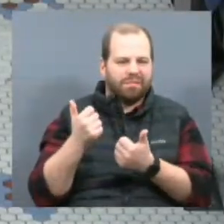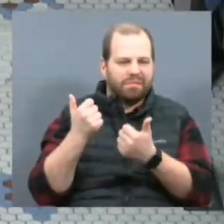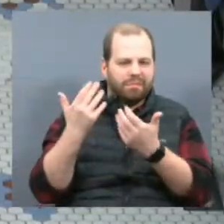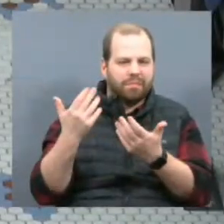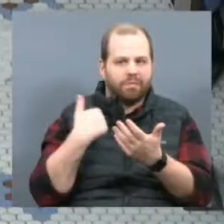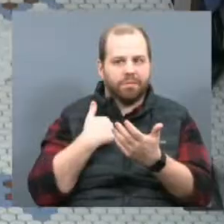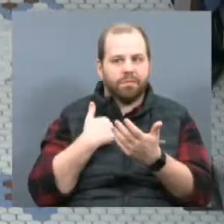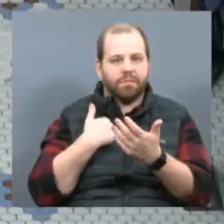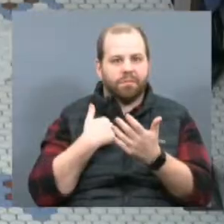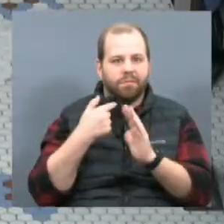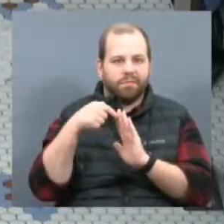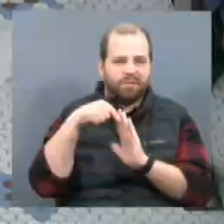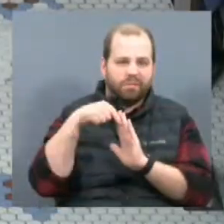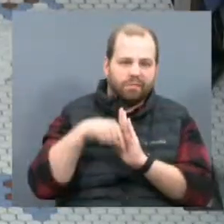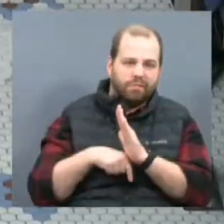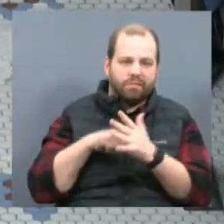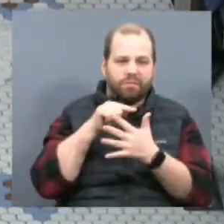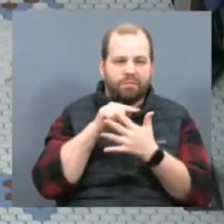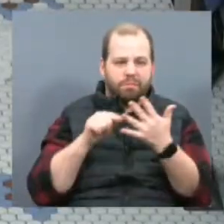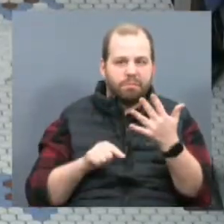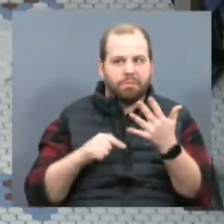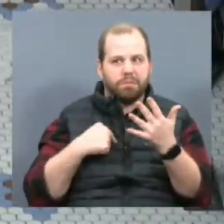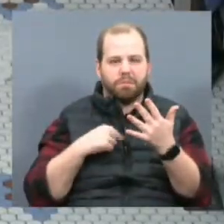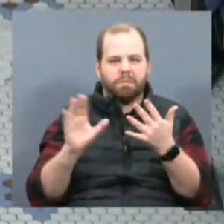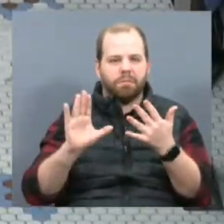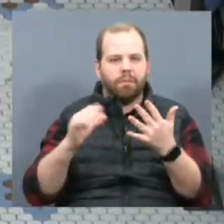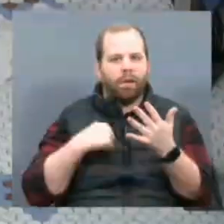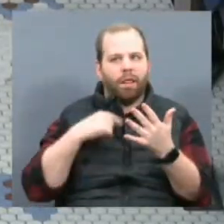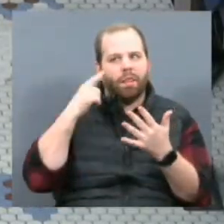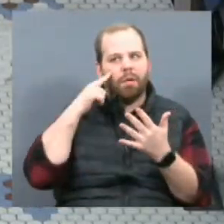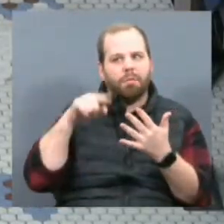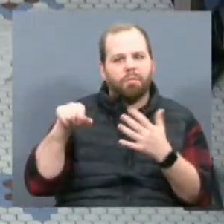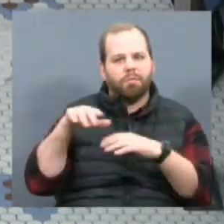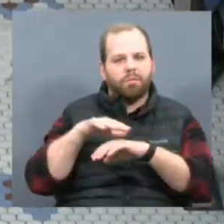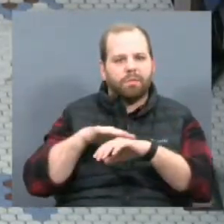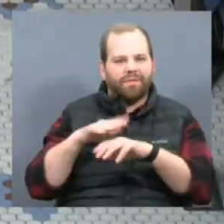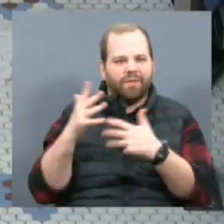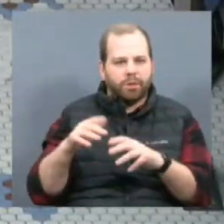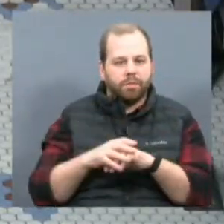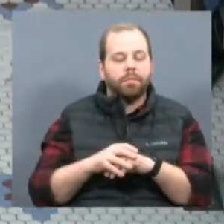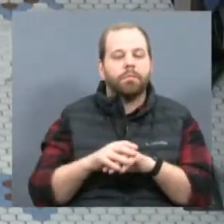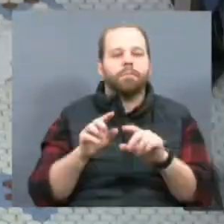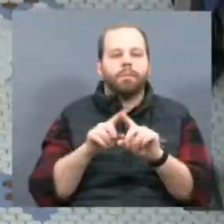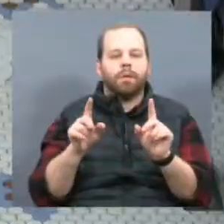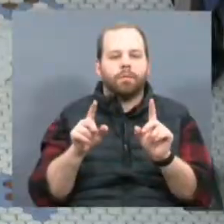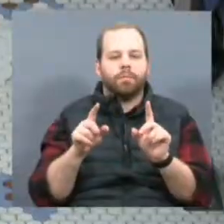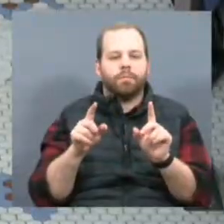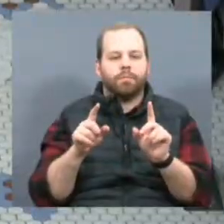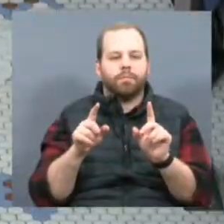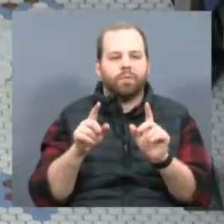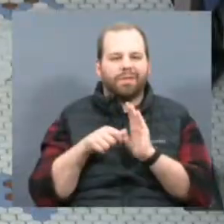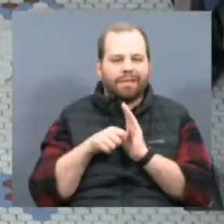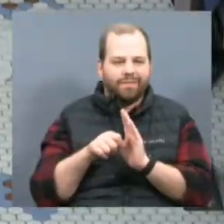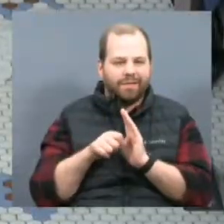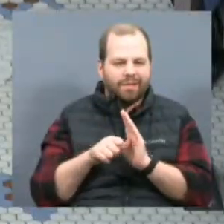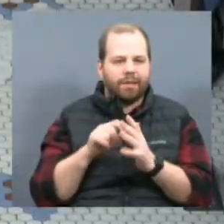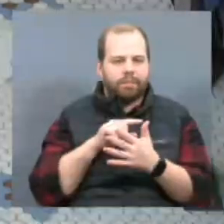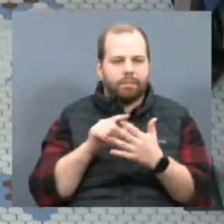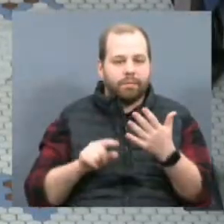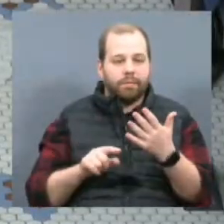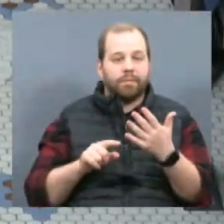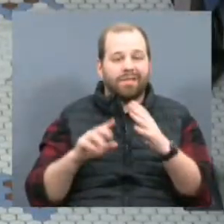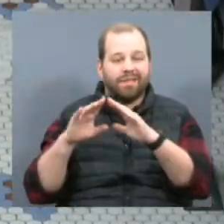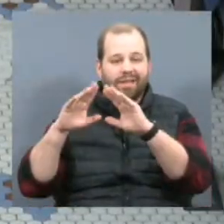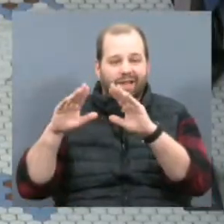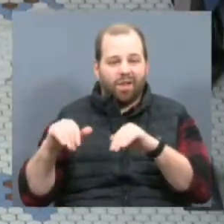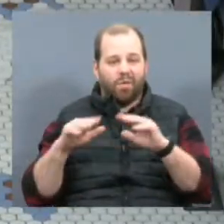points, and I think they've been made very well, but just a couple of things to reiterate. I think the tear downs